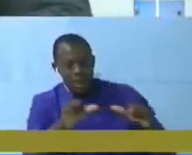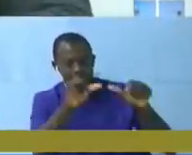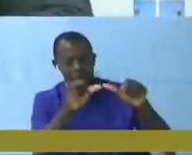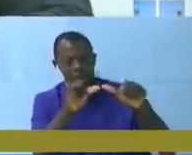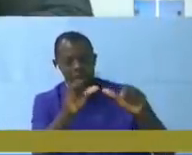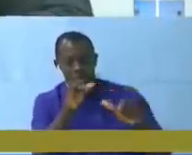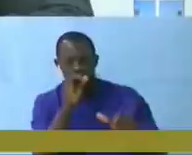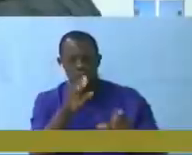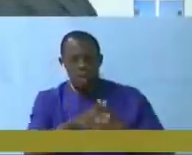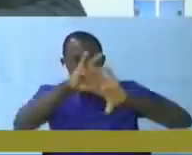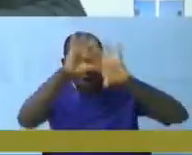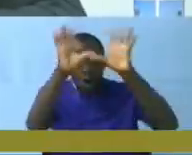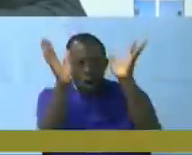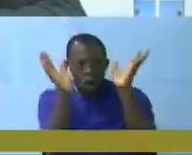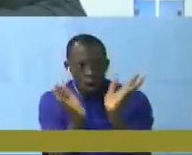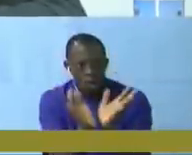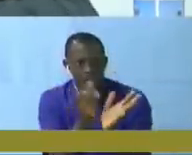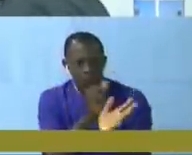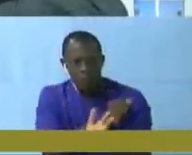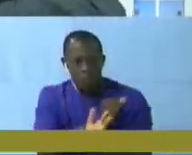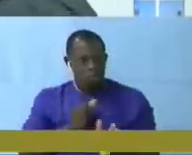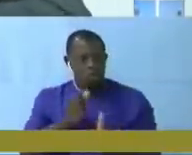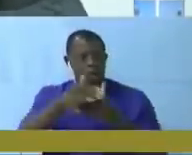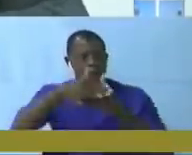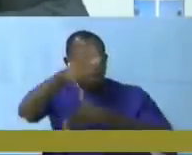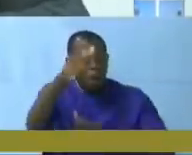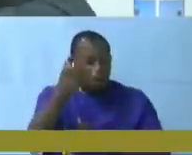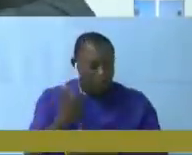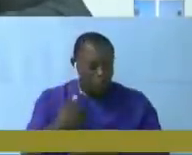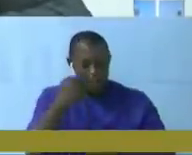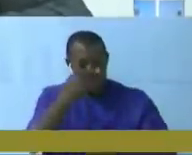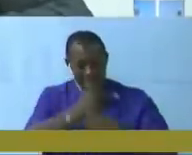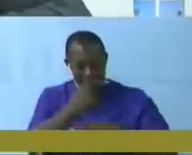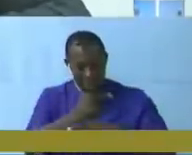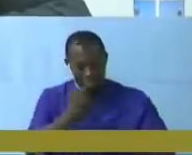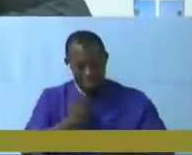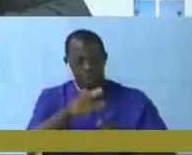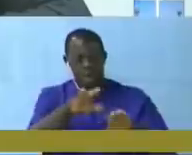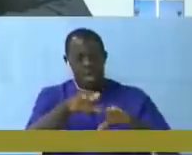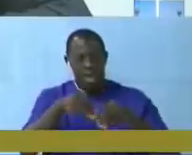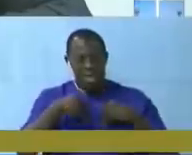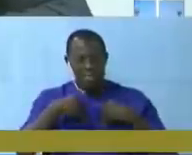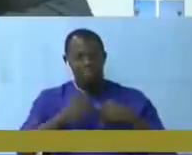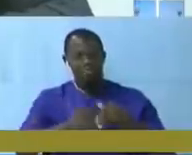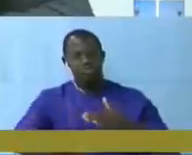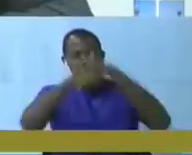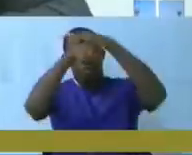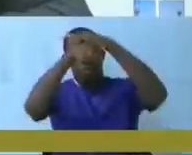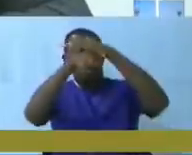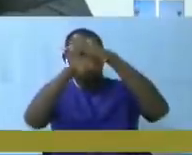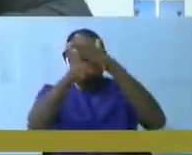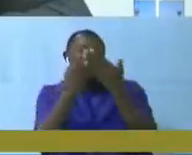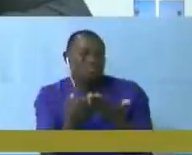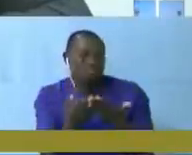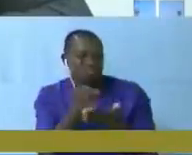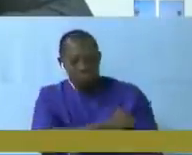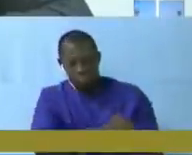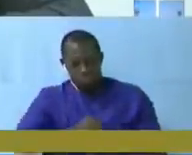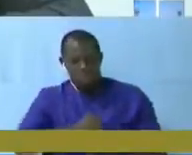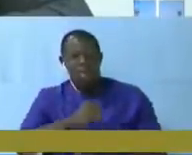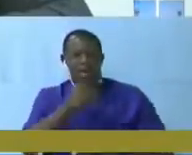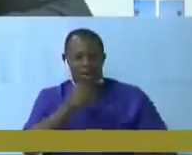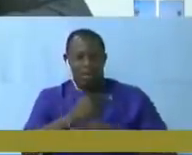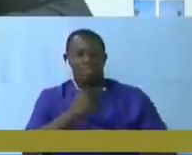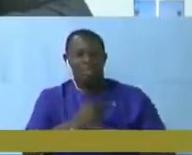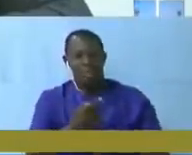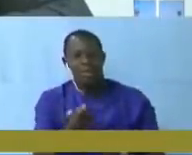people, supported the coup d'etat. That's what it means. Deputy has a point of order. Please. Yes, I